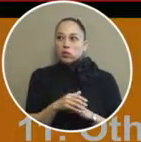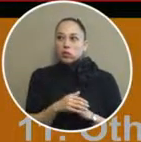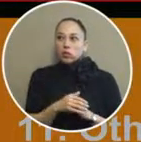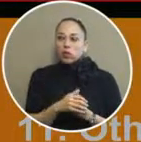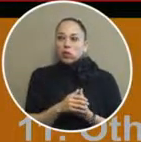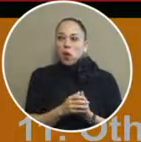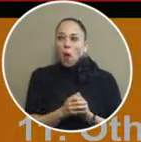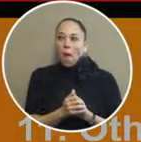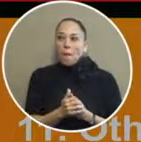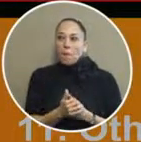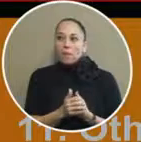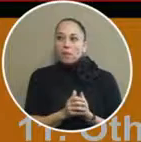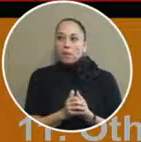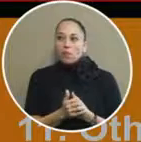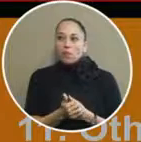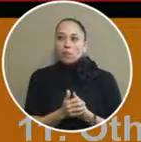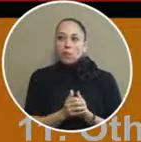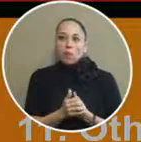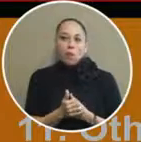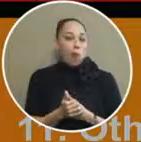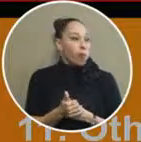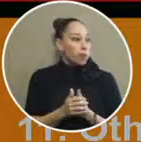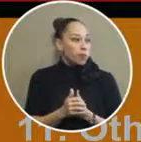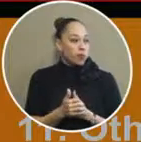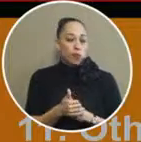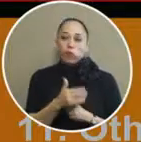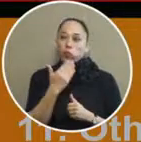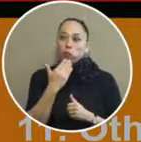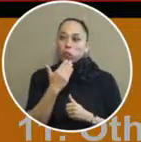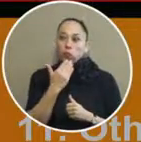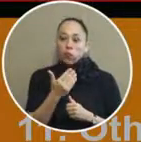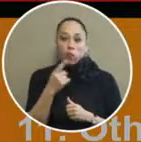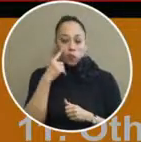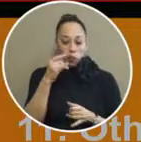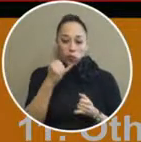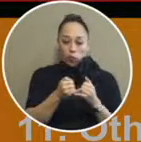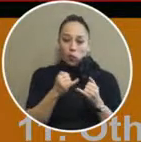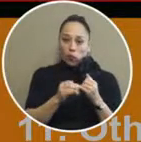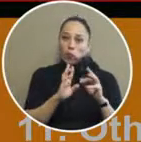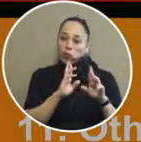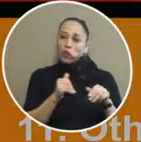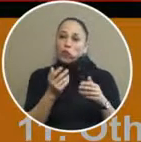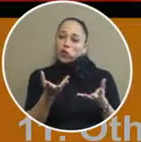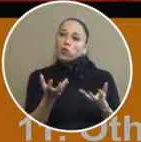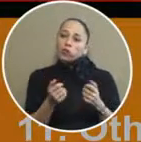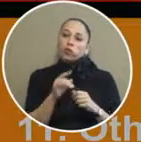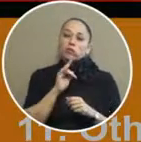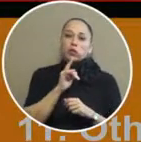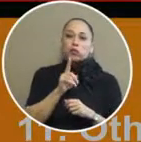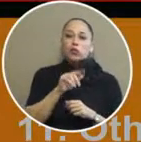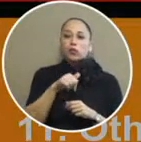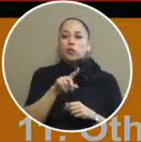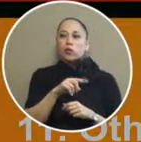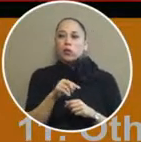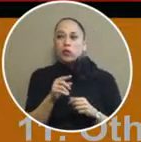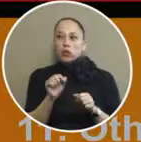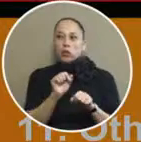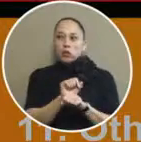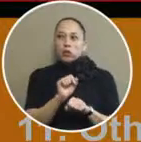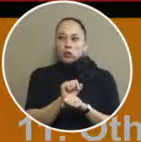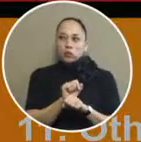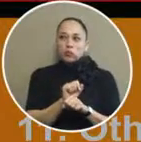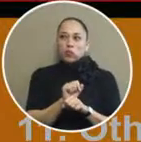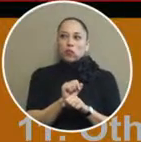presentation. Thank you, Carrie. So for our last team report out, we want to ensure that we really close out with a workforce